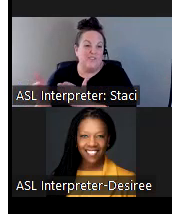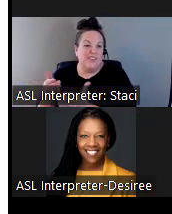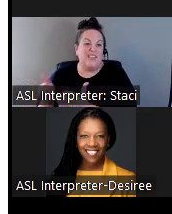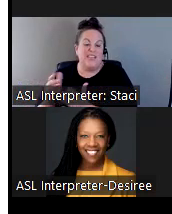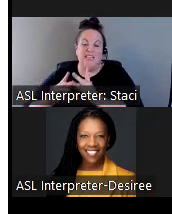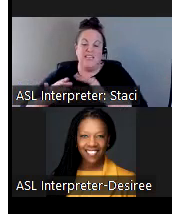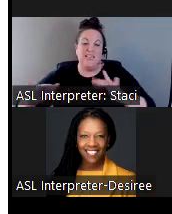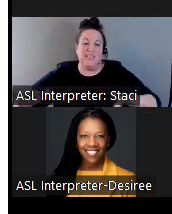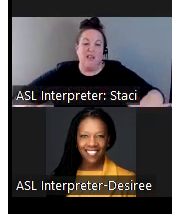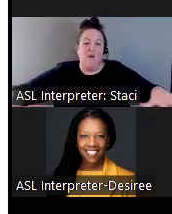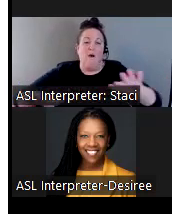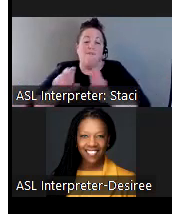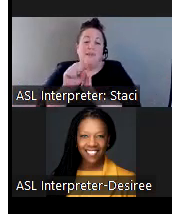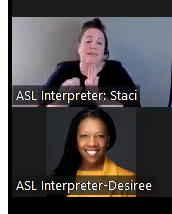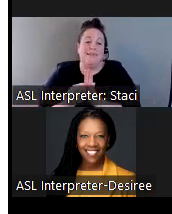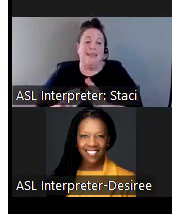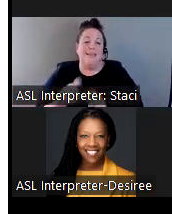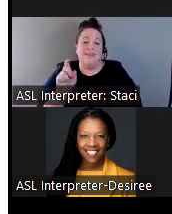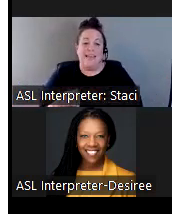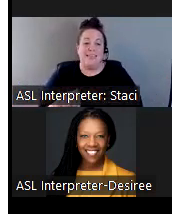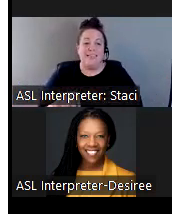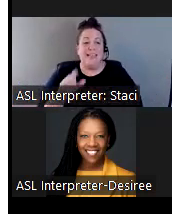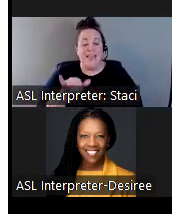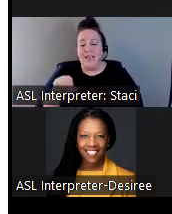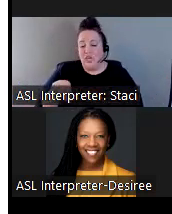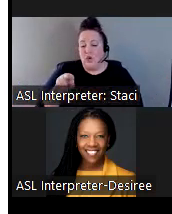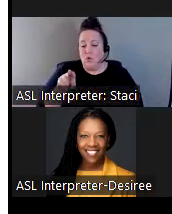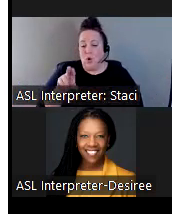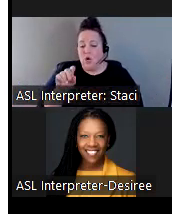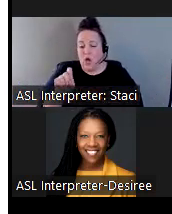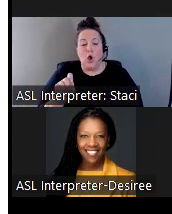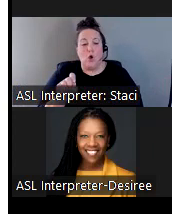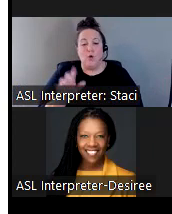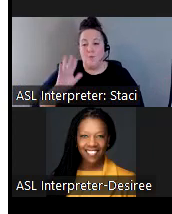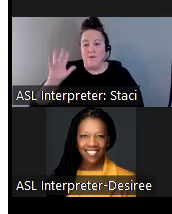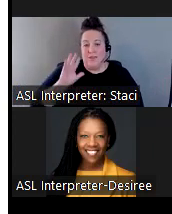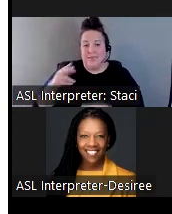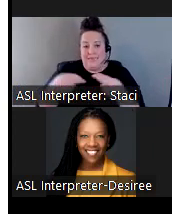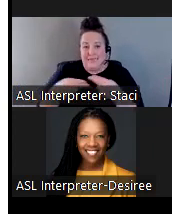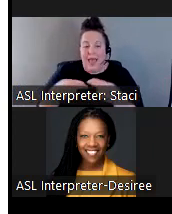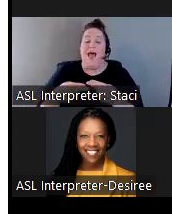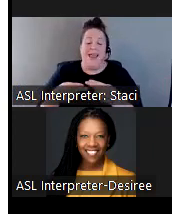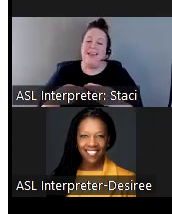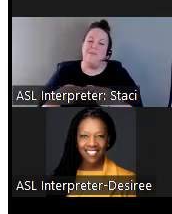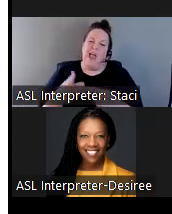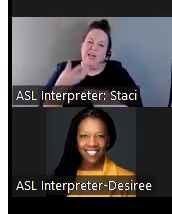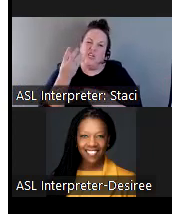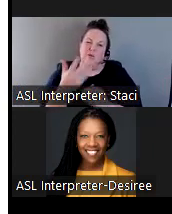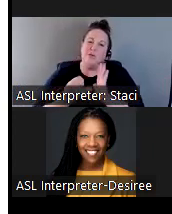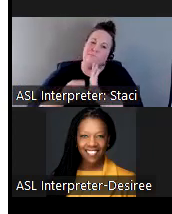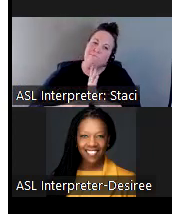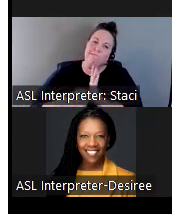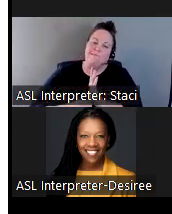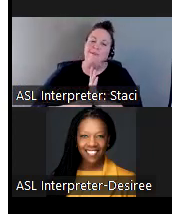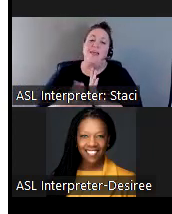throughout Texas. And so, yeah, the QR code for that was in the previous slide. But yeah, just wanted to reiterate what